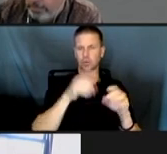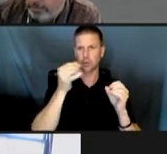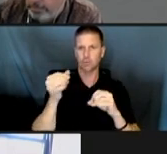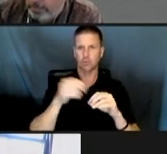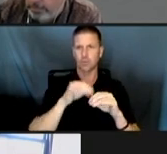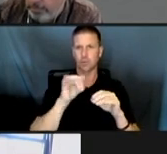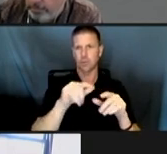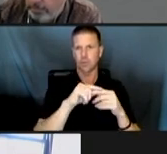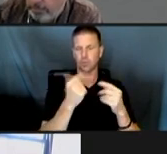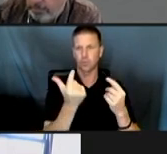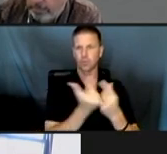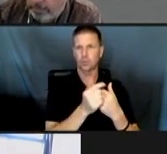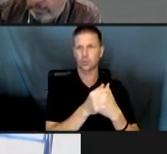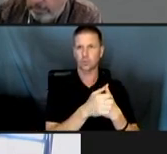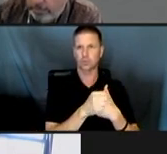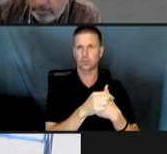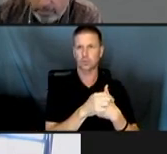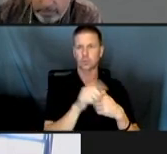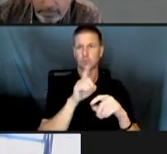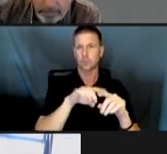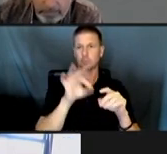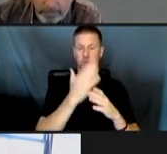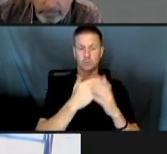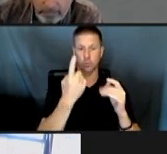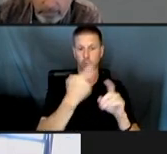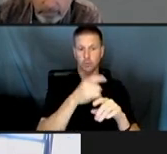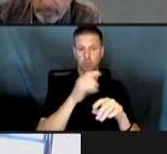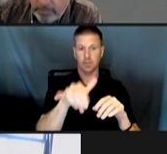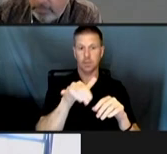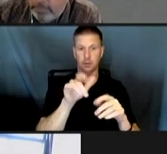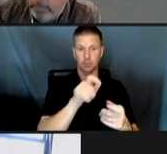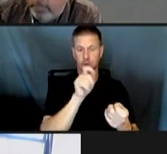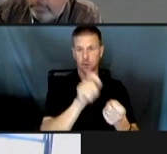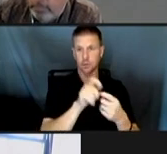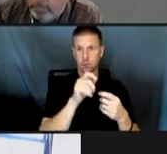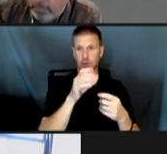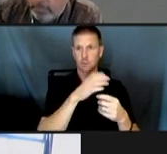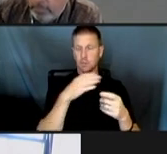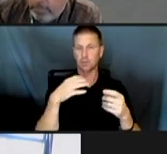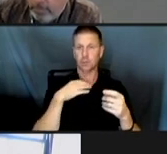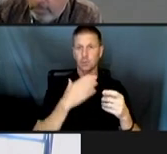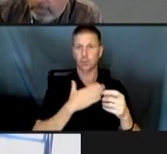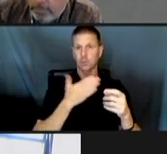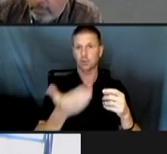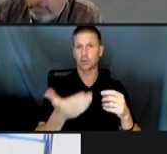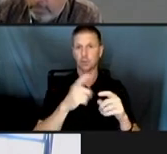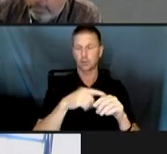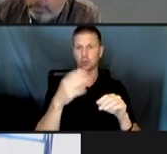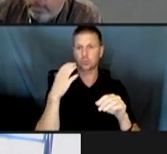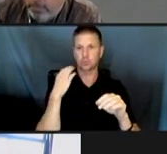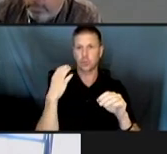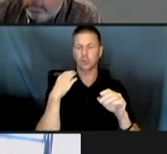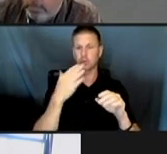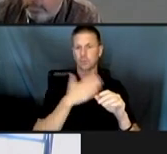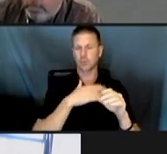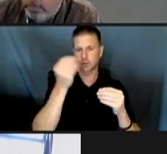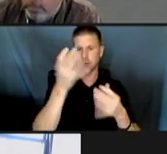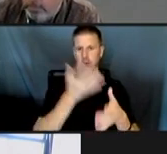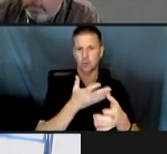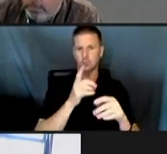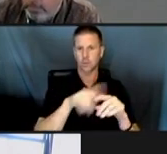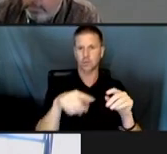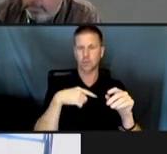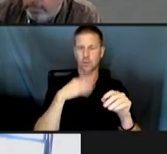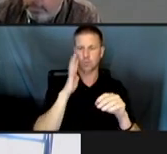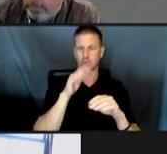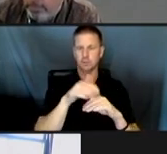that group. But if somebody from that particular committee is willing to chair, please let us know. But I will